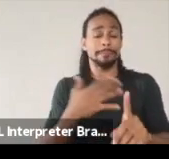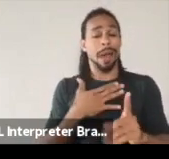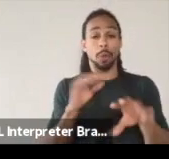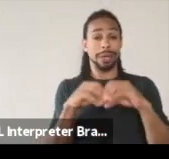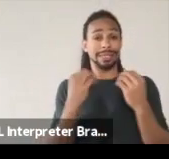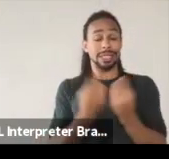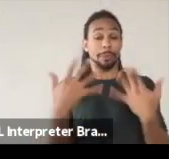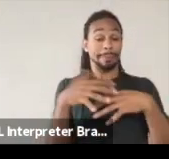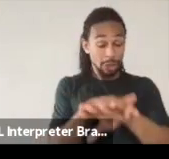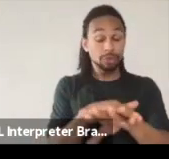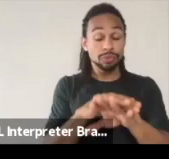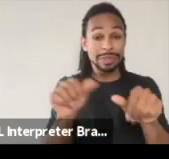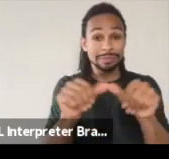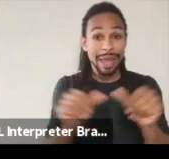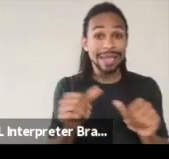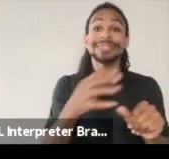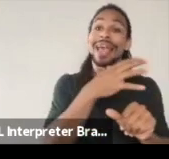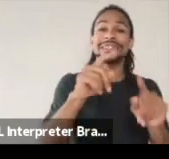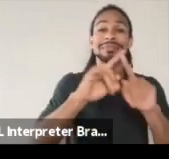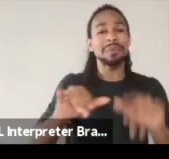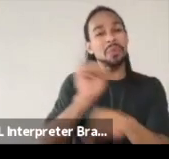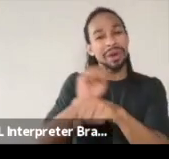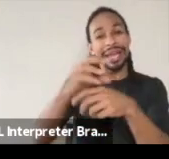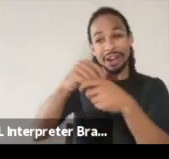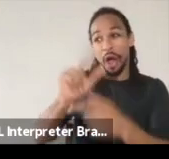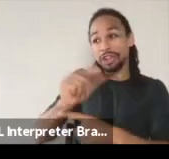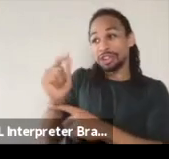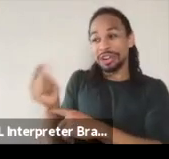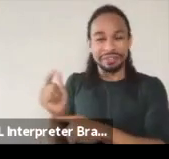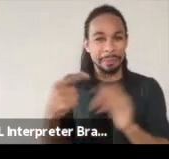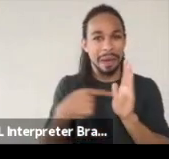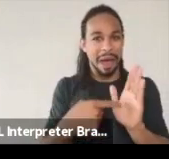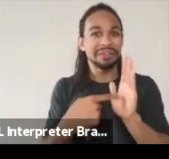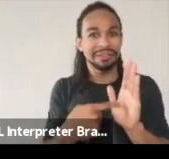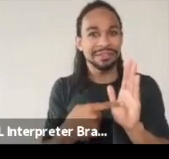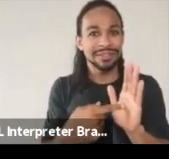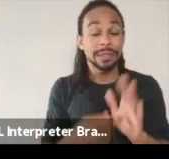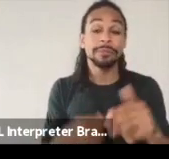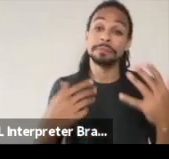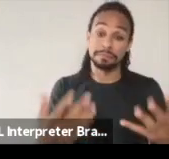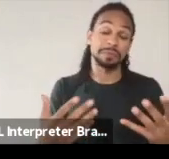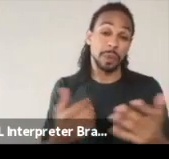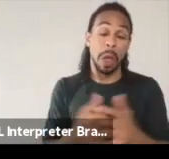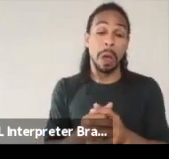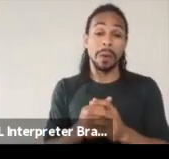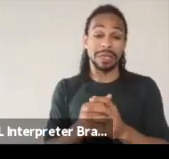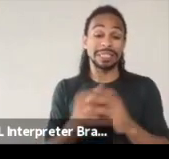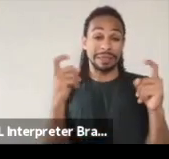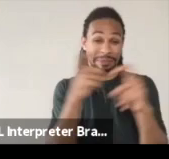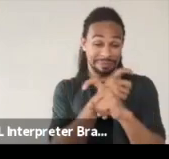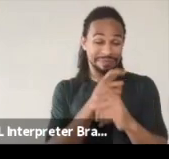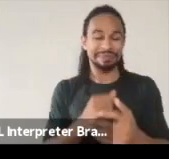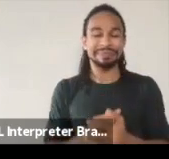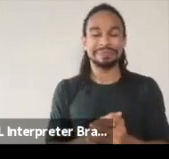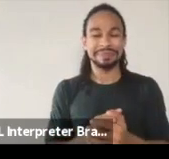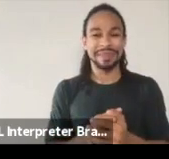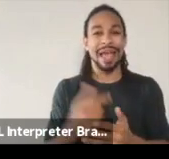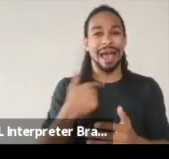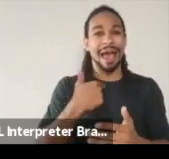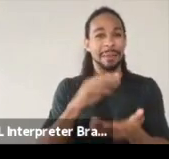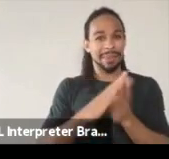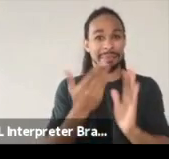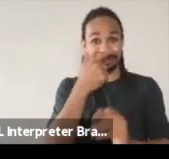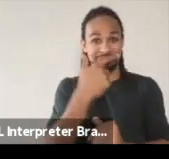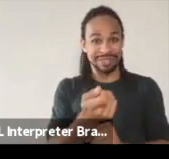working in these alternative models. And so I got really interested in helping communities figure out